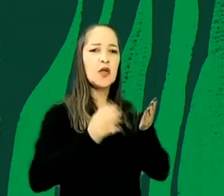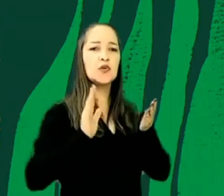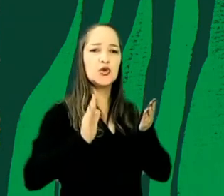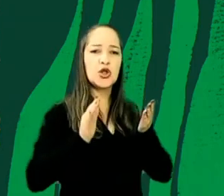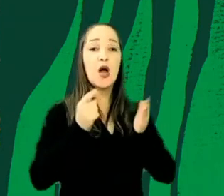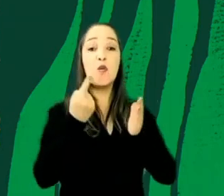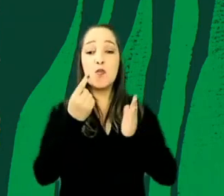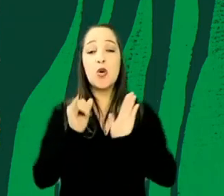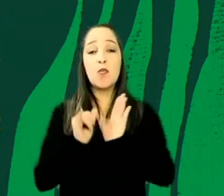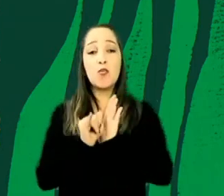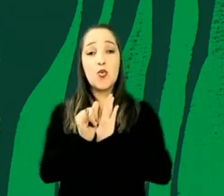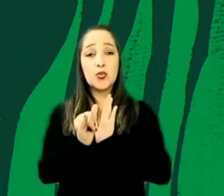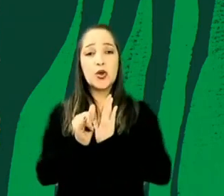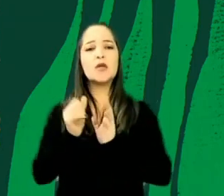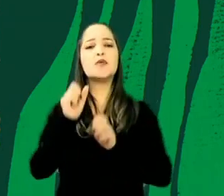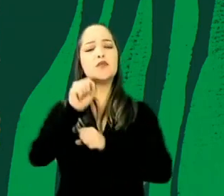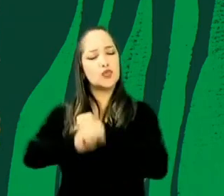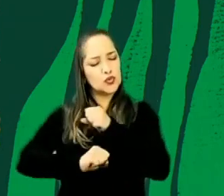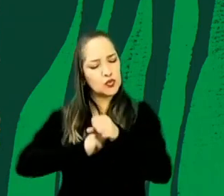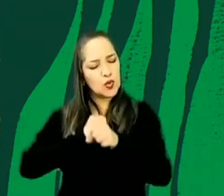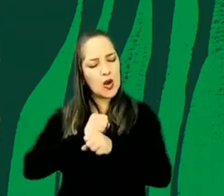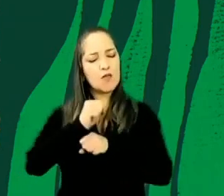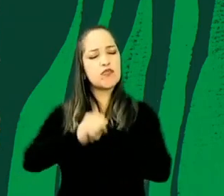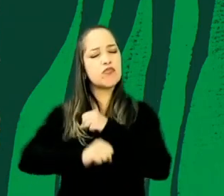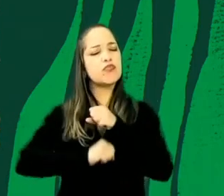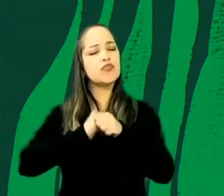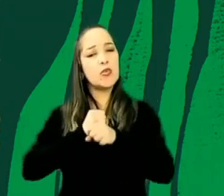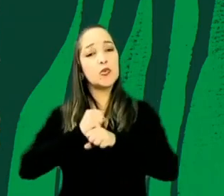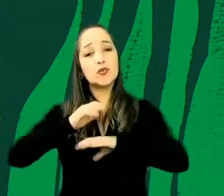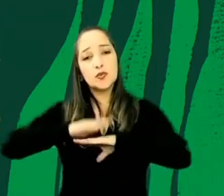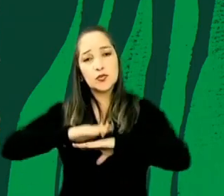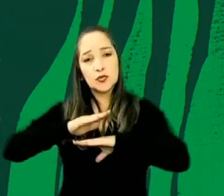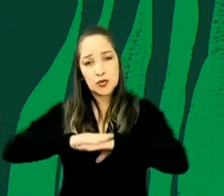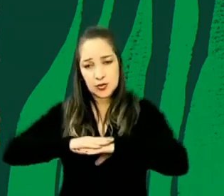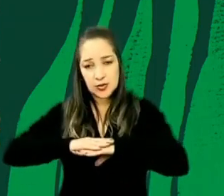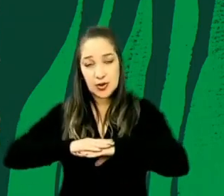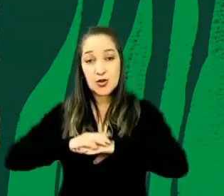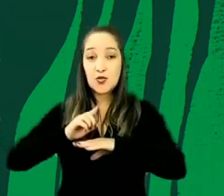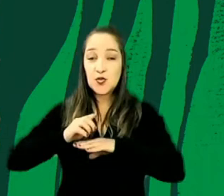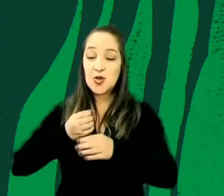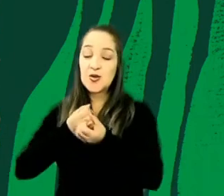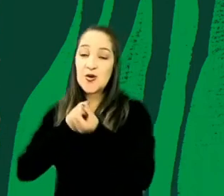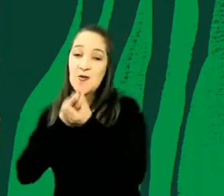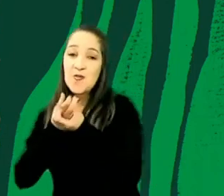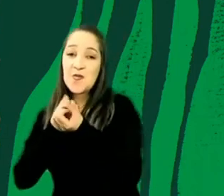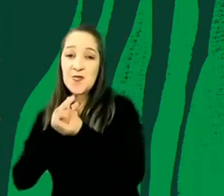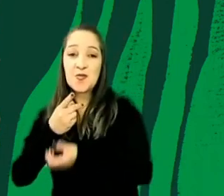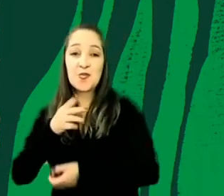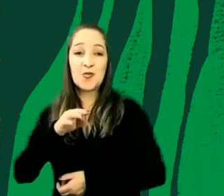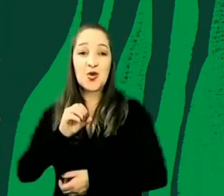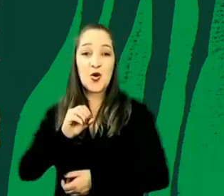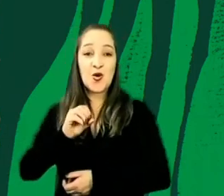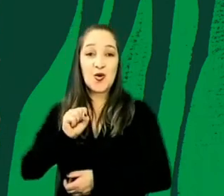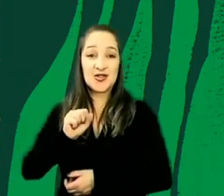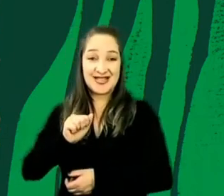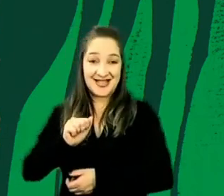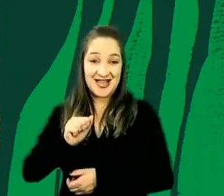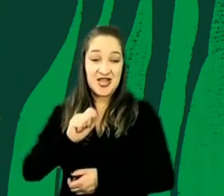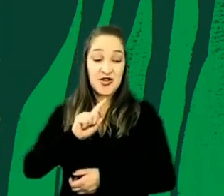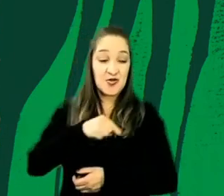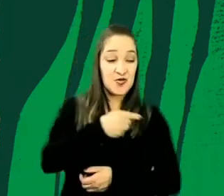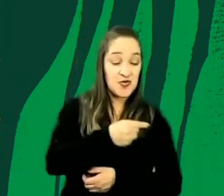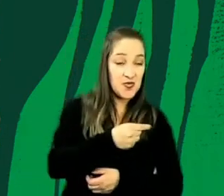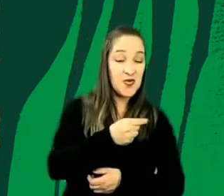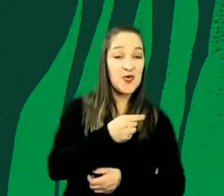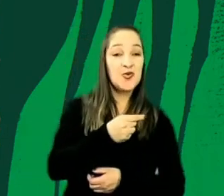section or anthology, a publication, an anthology that's published every year. One year it's prose, and the it's poetry every